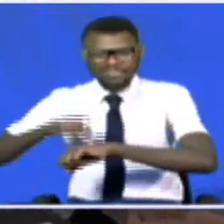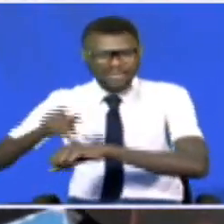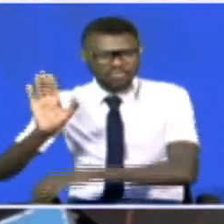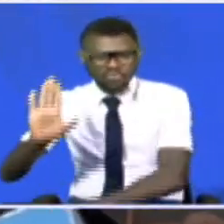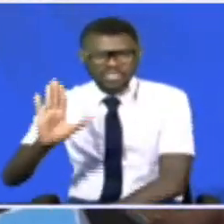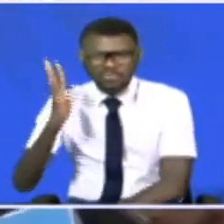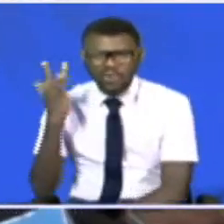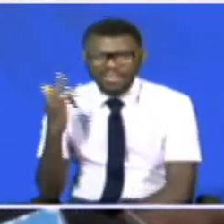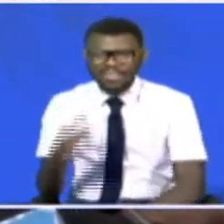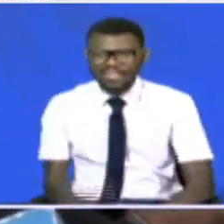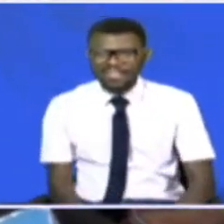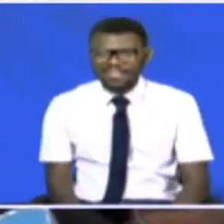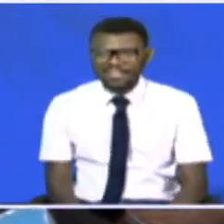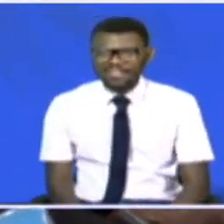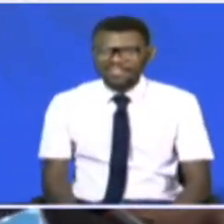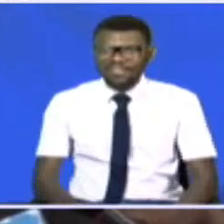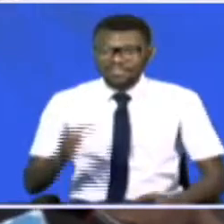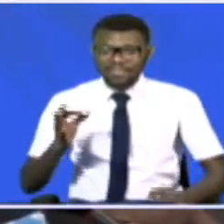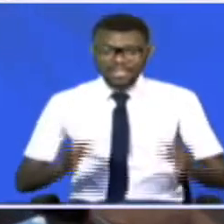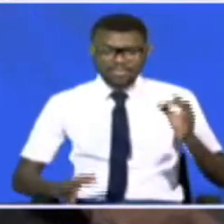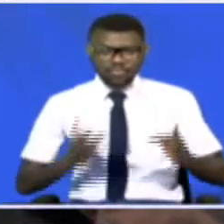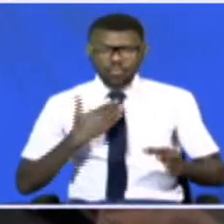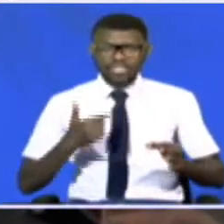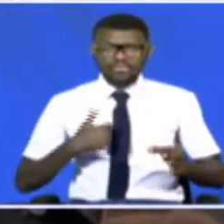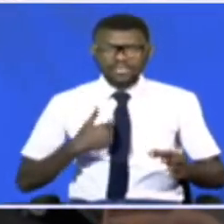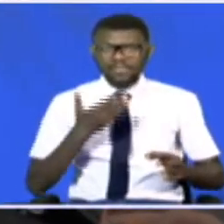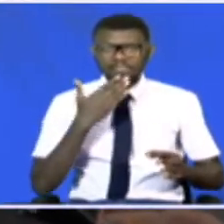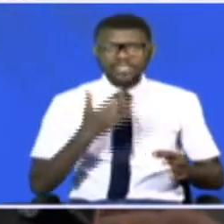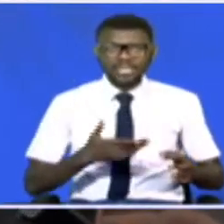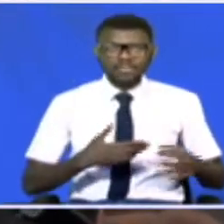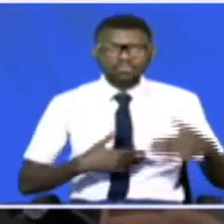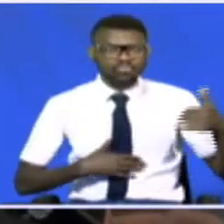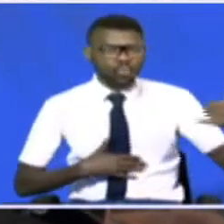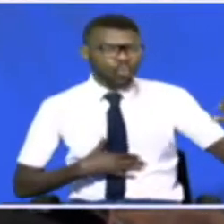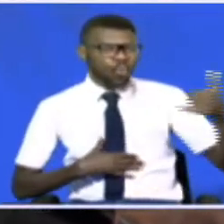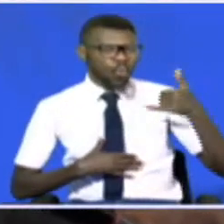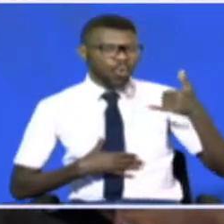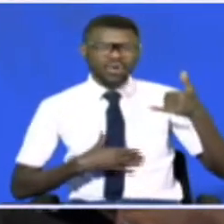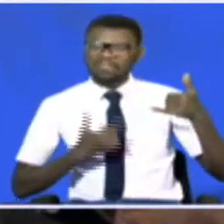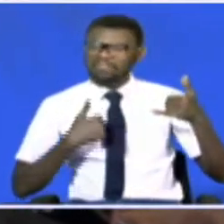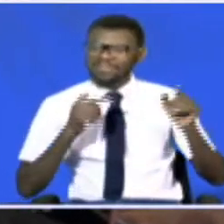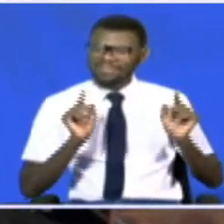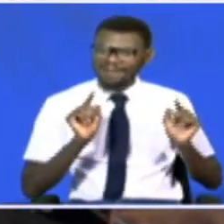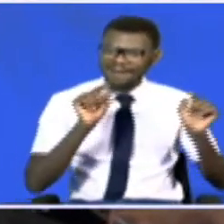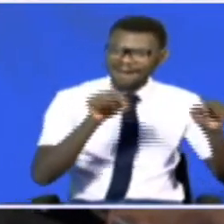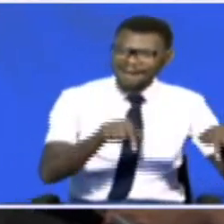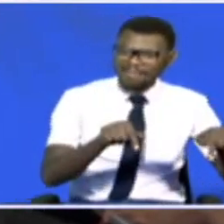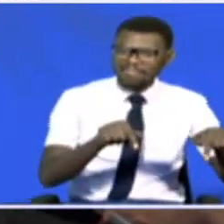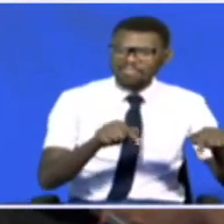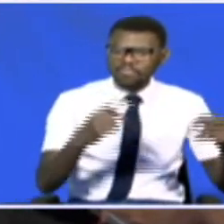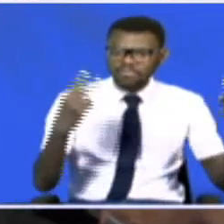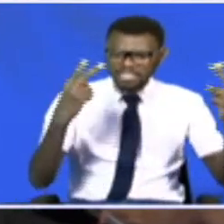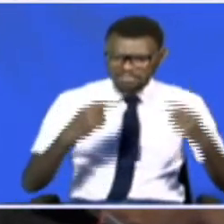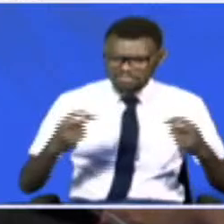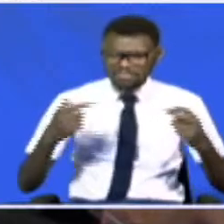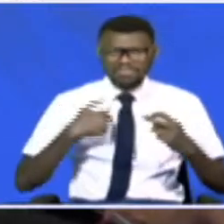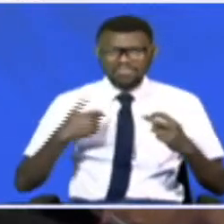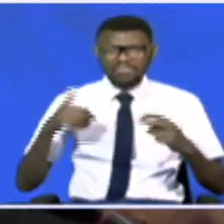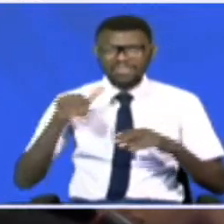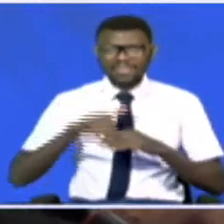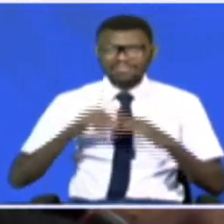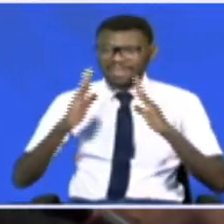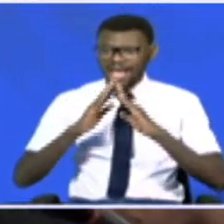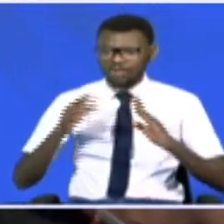Yeah? If you want me, it's a simple summons, and I'll appear where you want me. Stop looking for me in this house. You'll never find